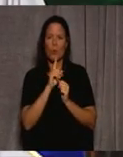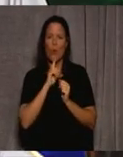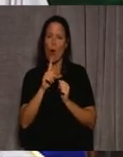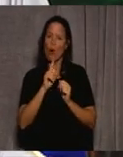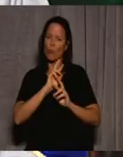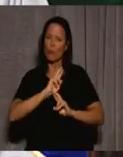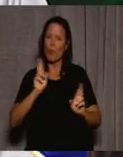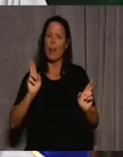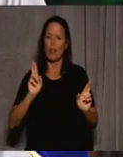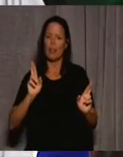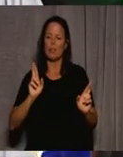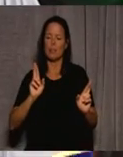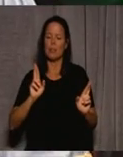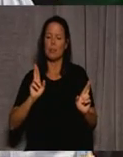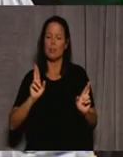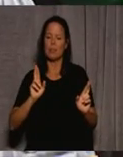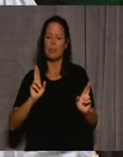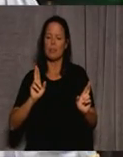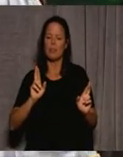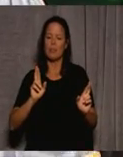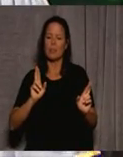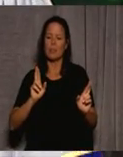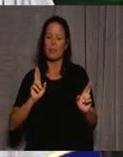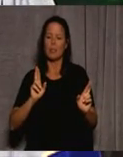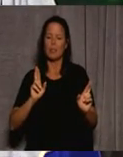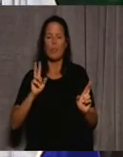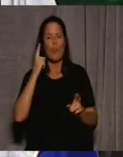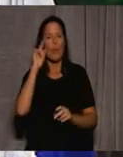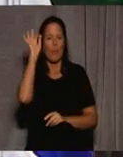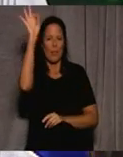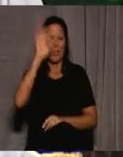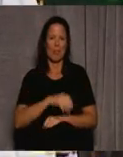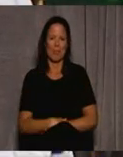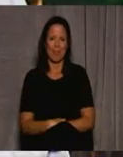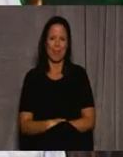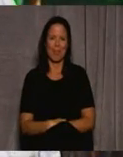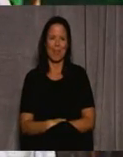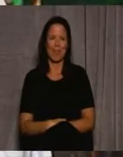ready to be where you need to be.